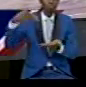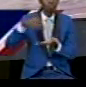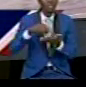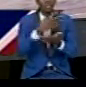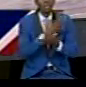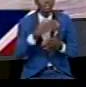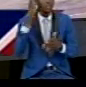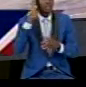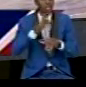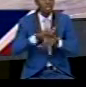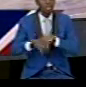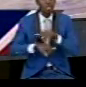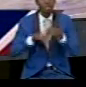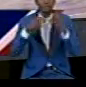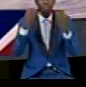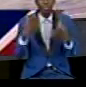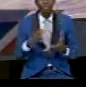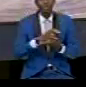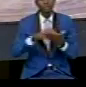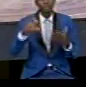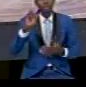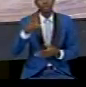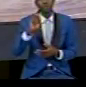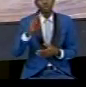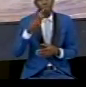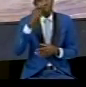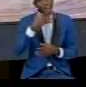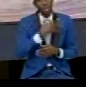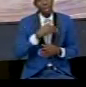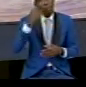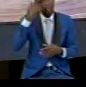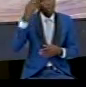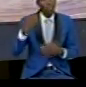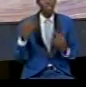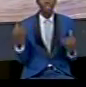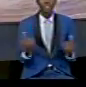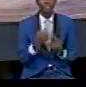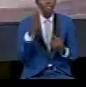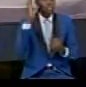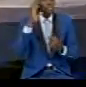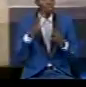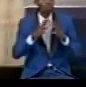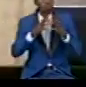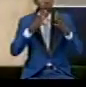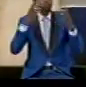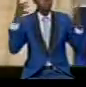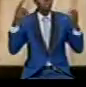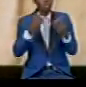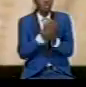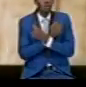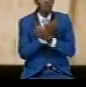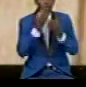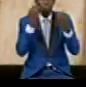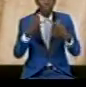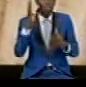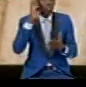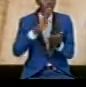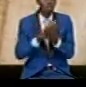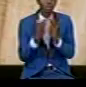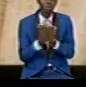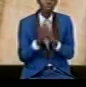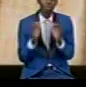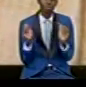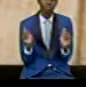many. Then in verse 12, it says, and because iniquity shall abound, the love of many shall